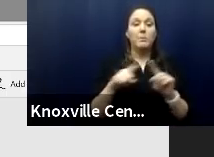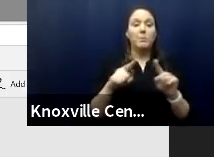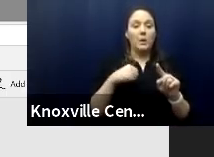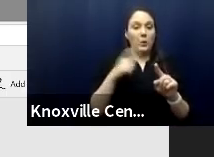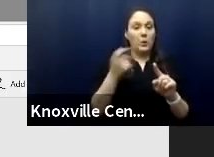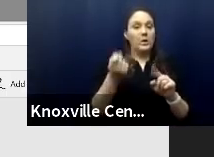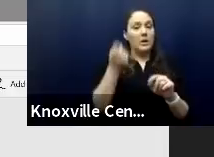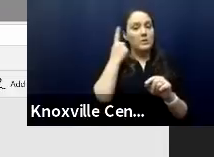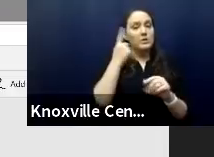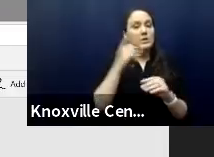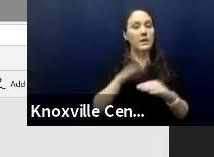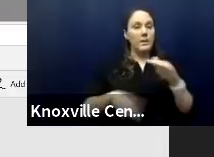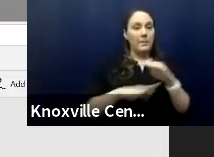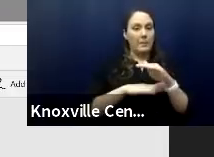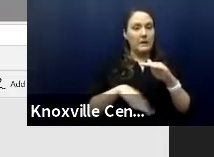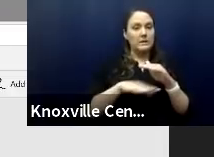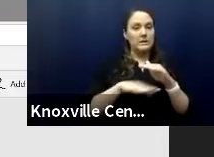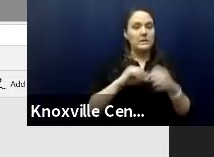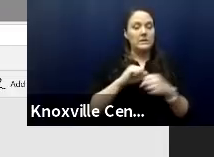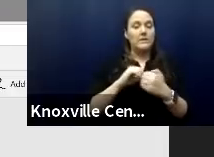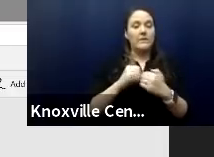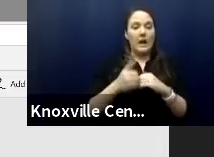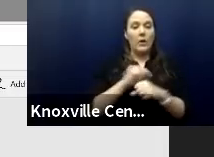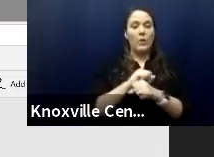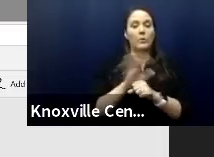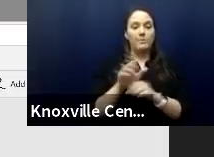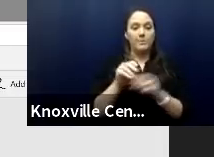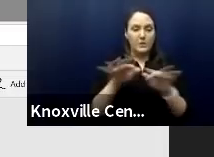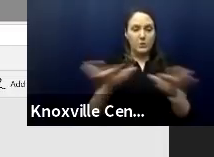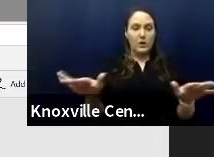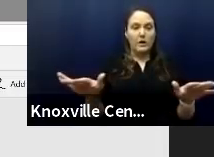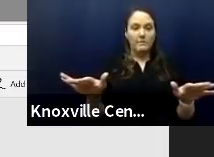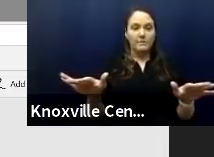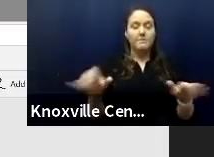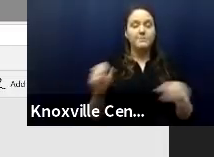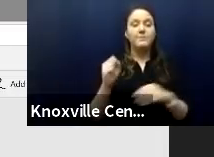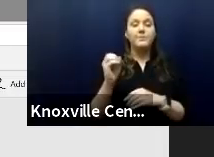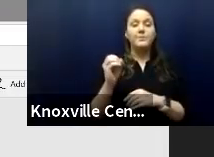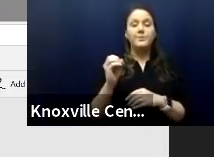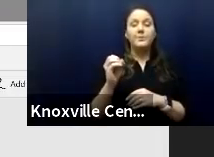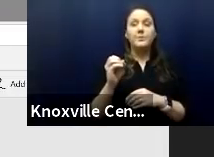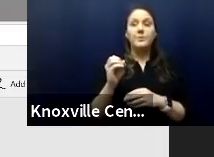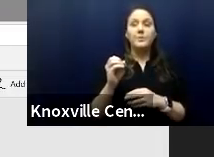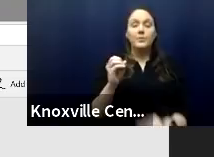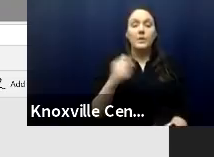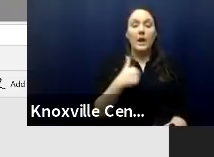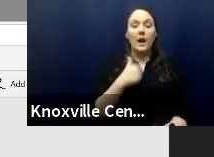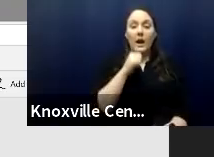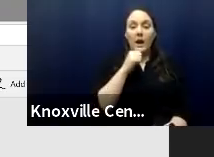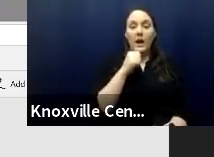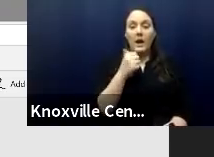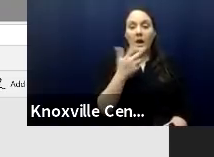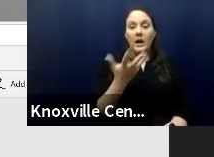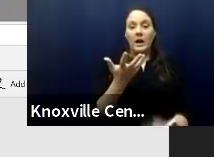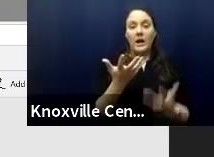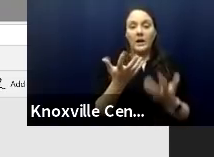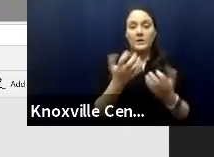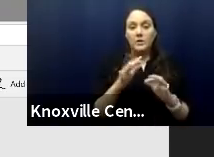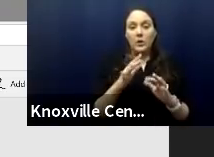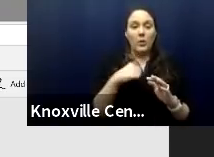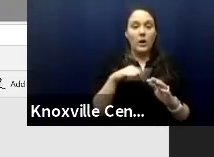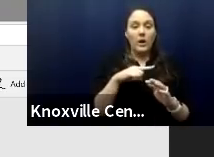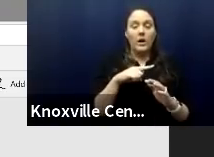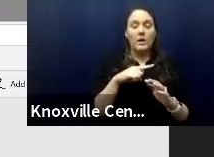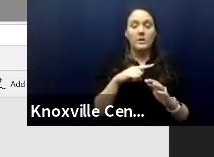how COVID-19 is spread. And so I don't want us to get in a position where,